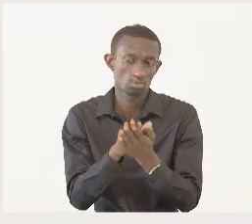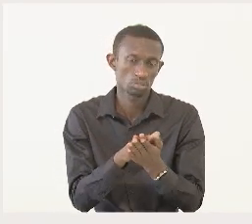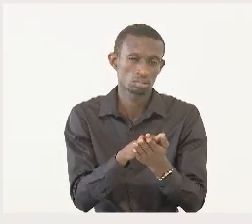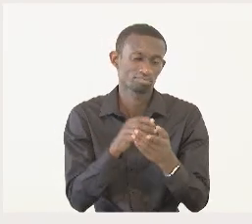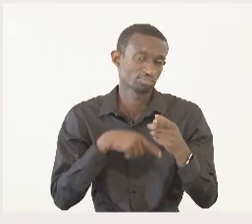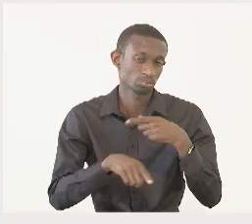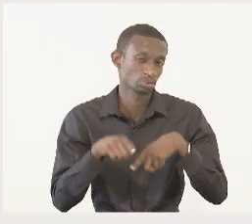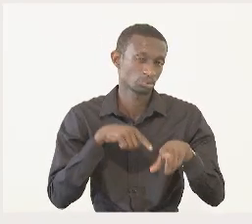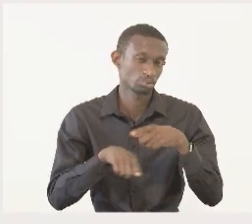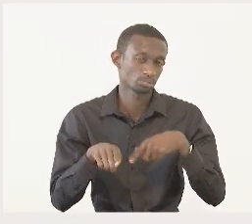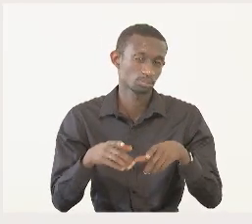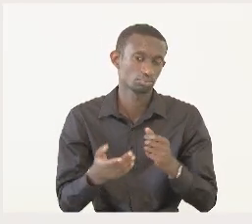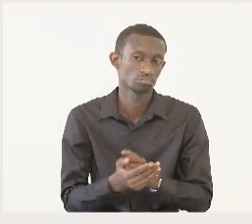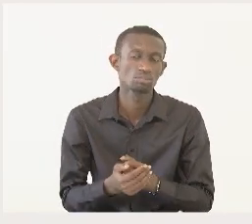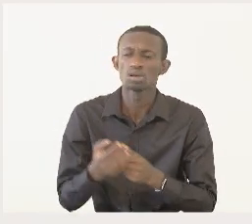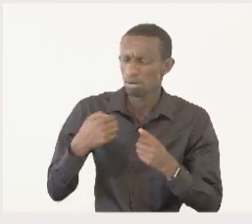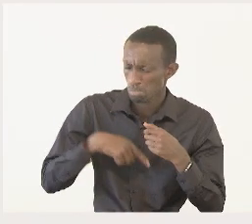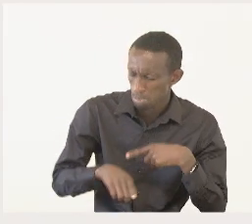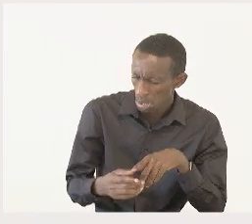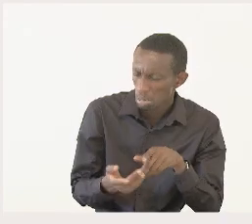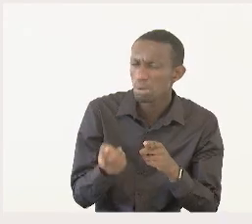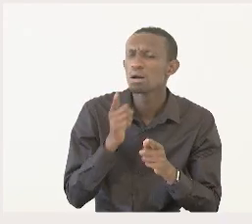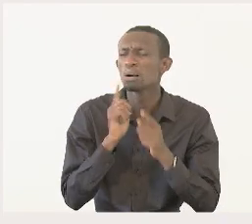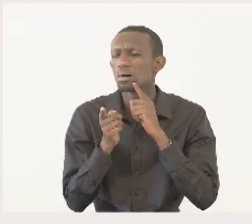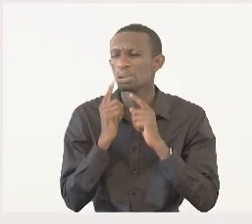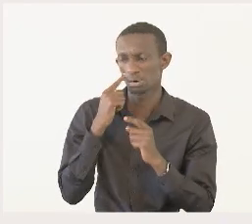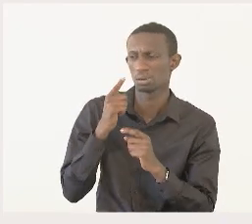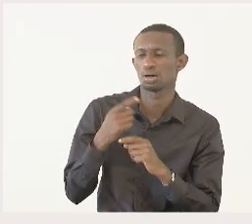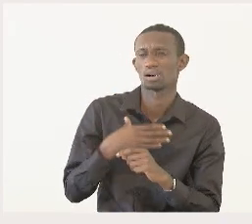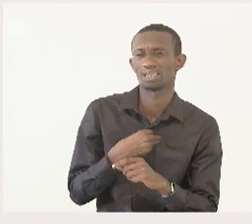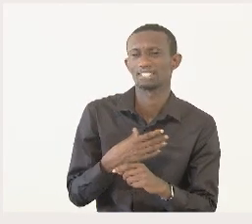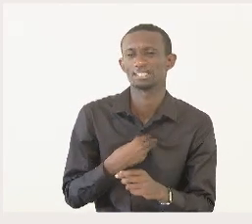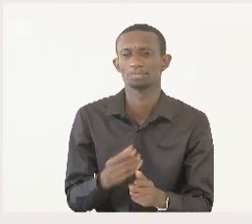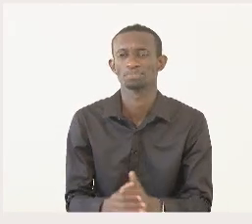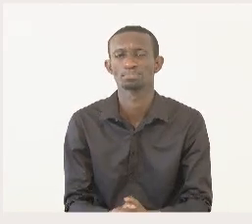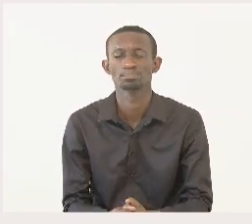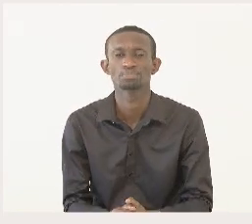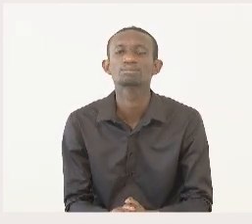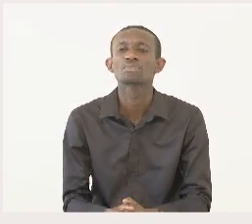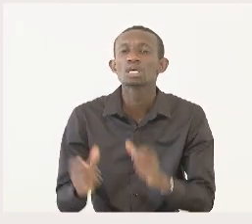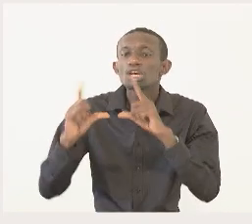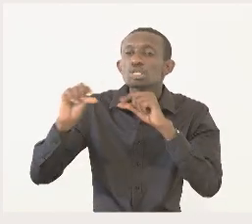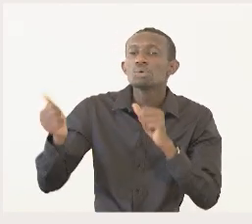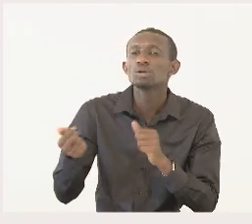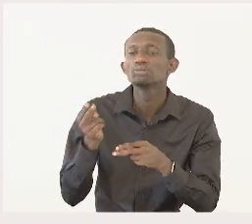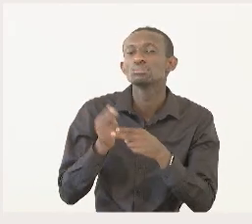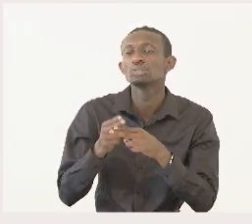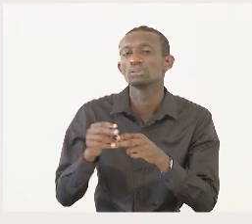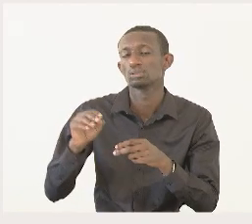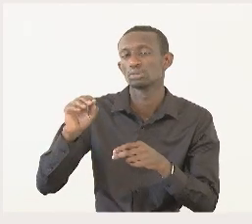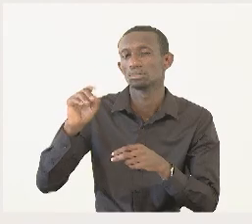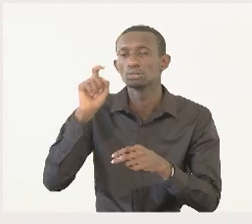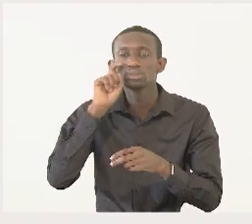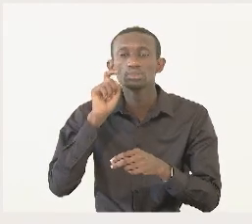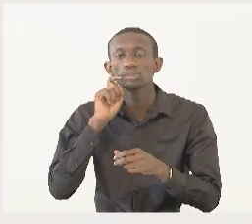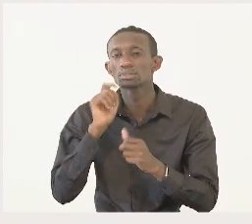product, all right? And that makes our urine to be yellowish in color. We have another one which is called elimination of what we call sex